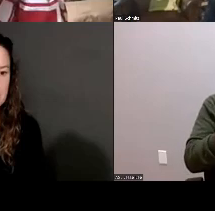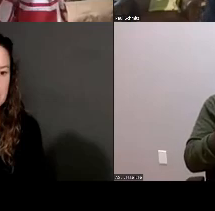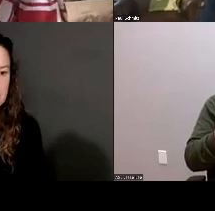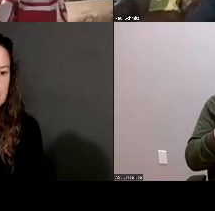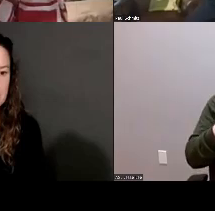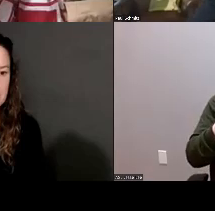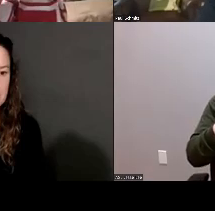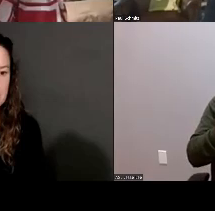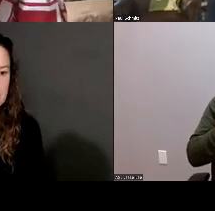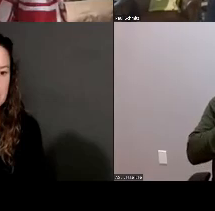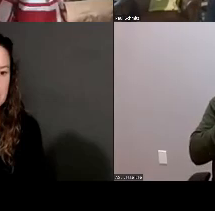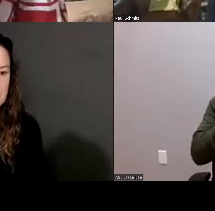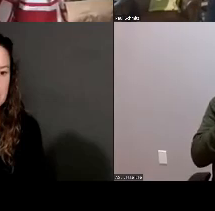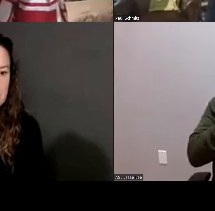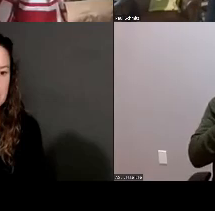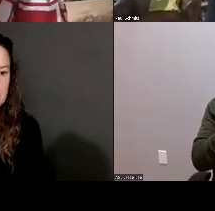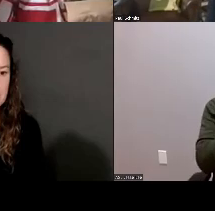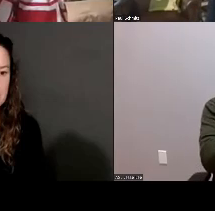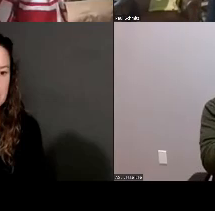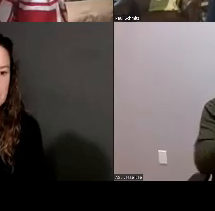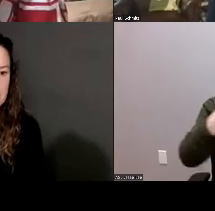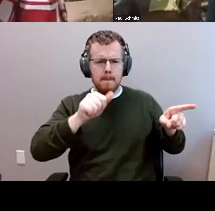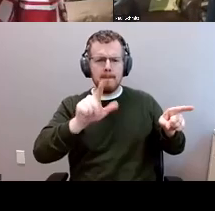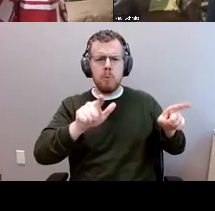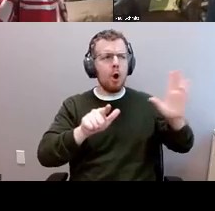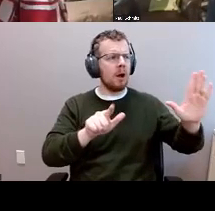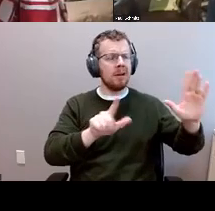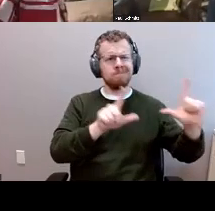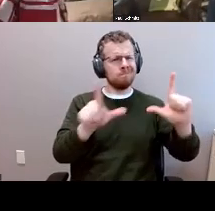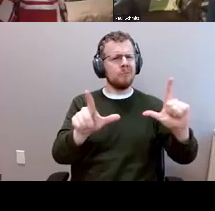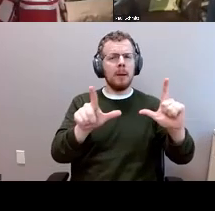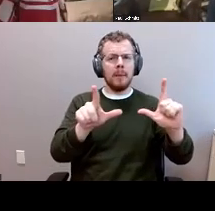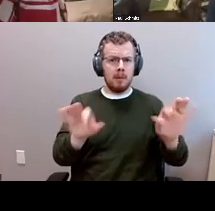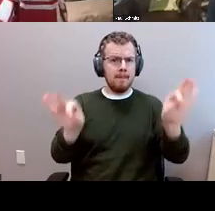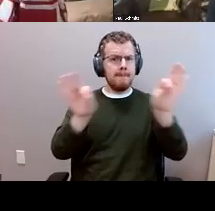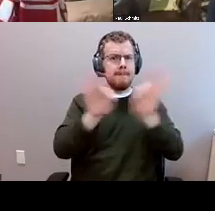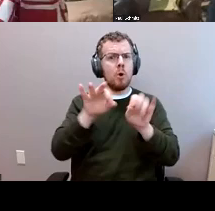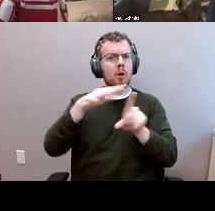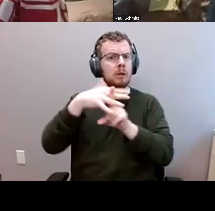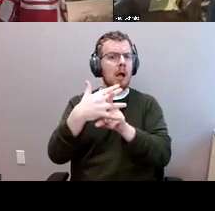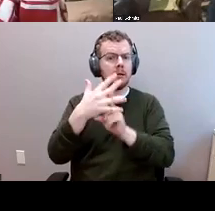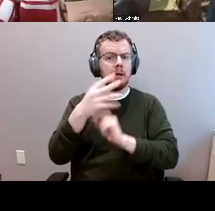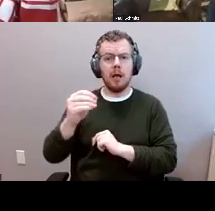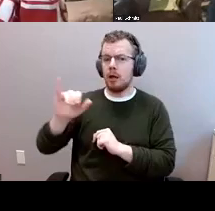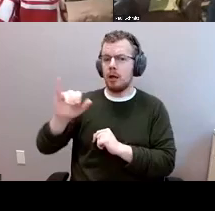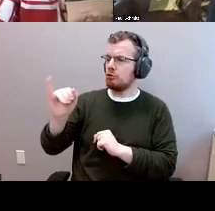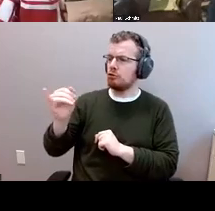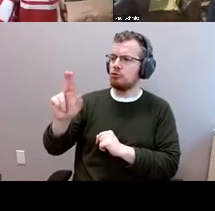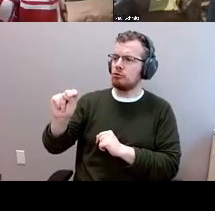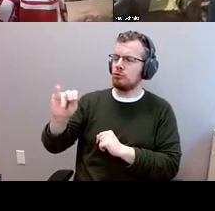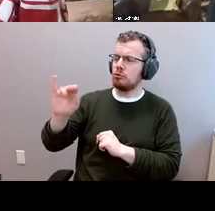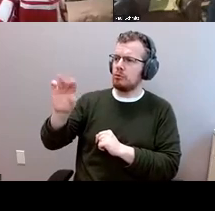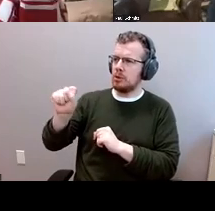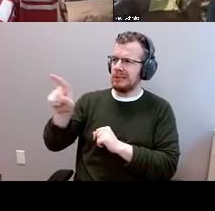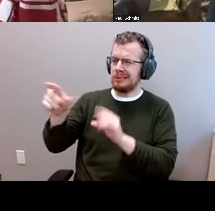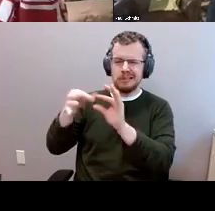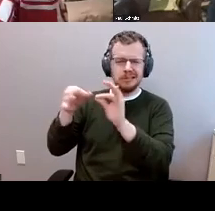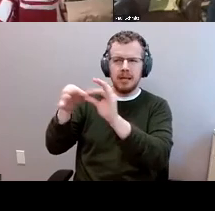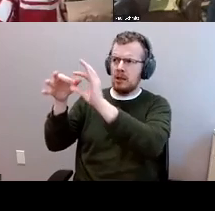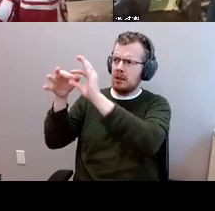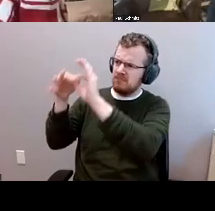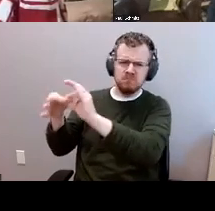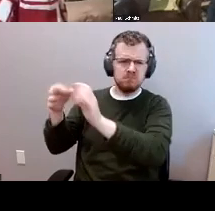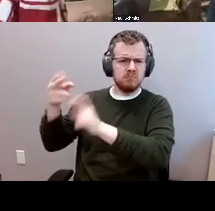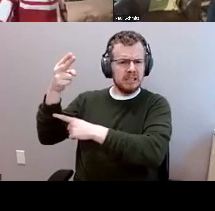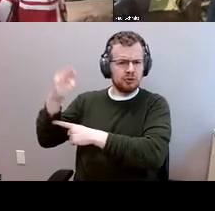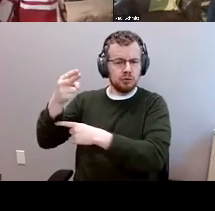to Paul's framing of how important context is, and Junius specifically weaving that thread around history, like people